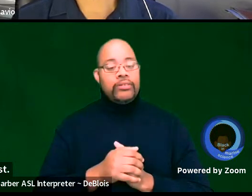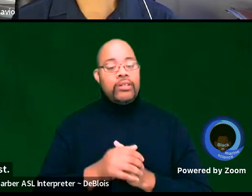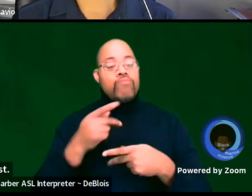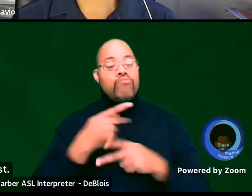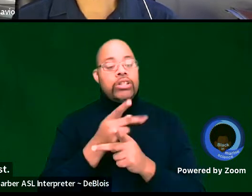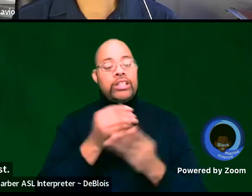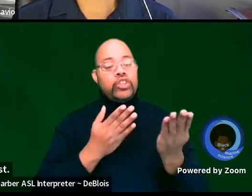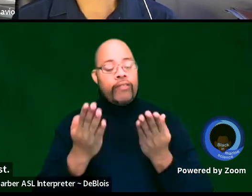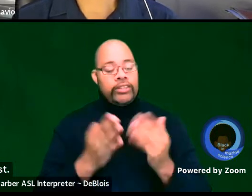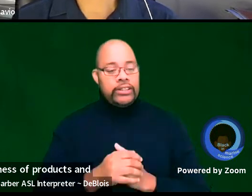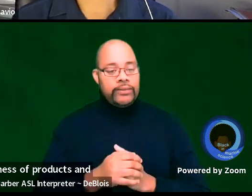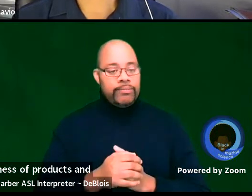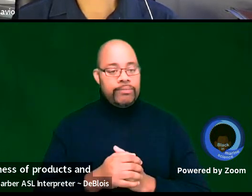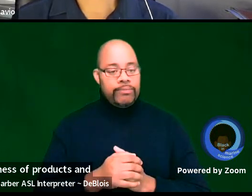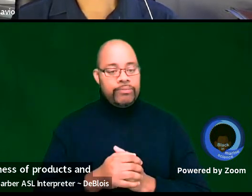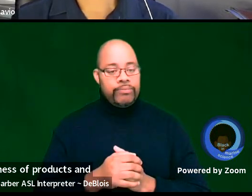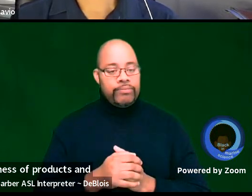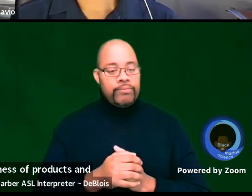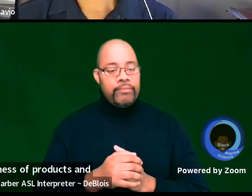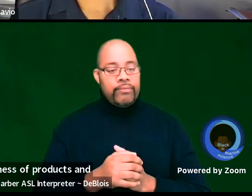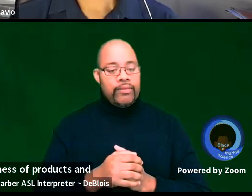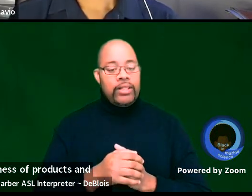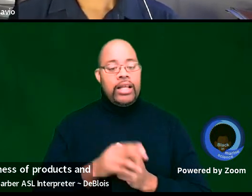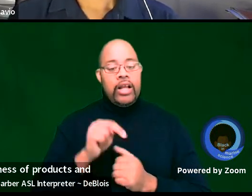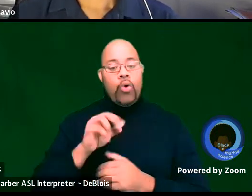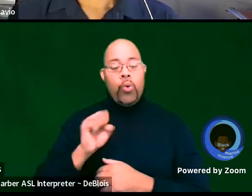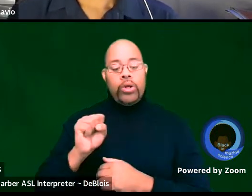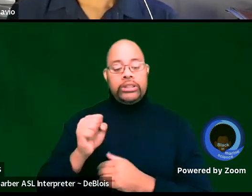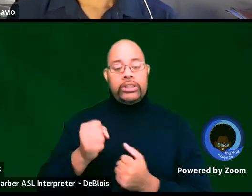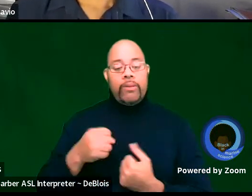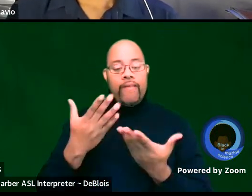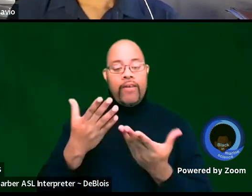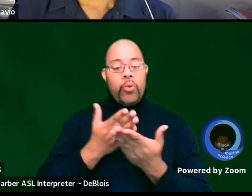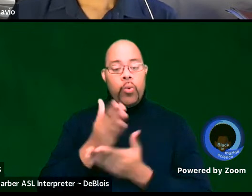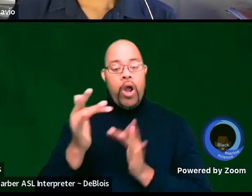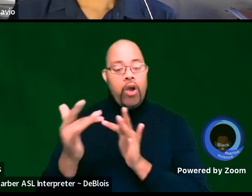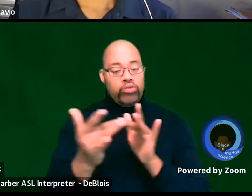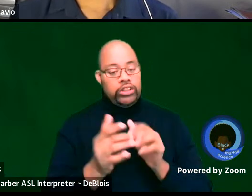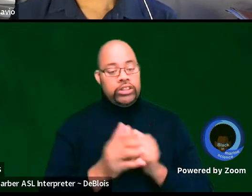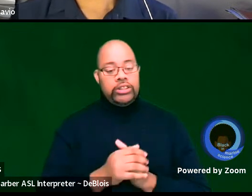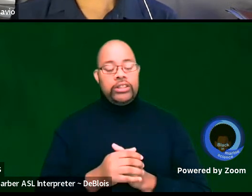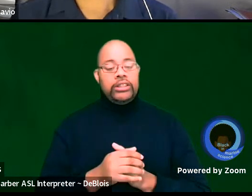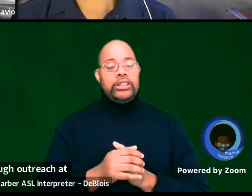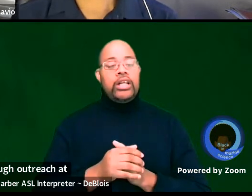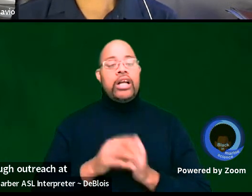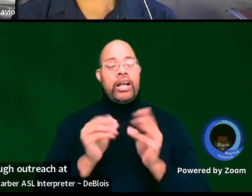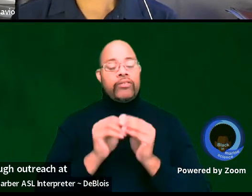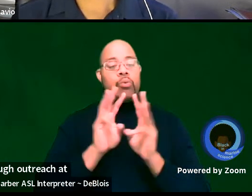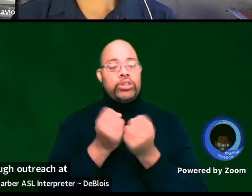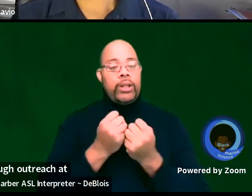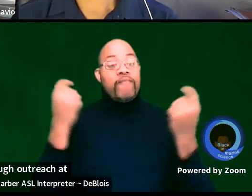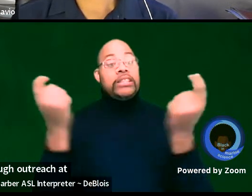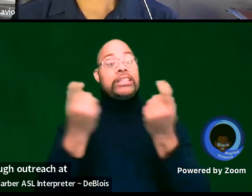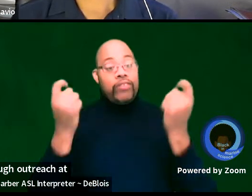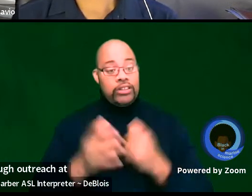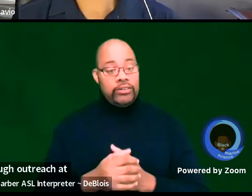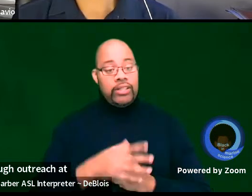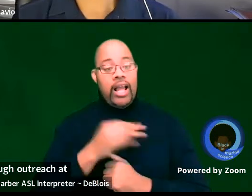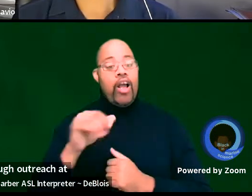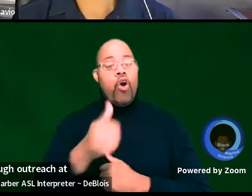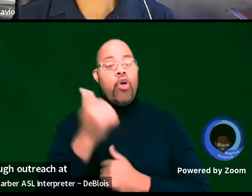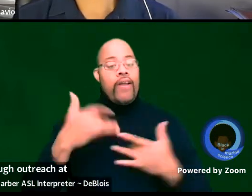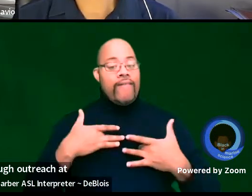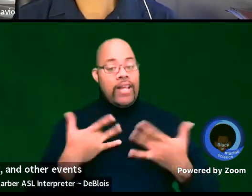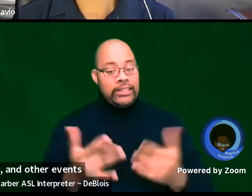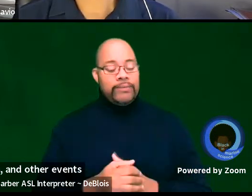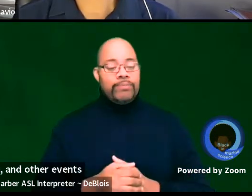and services NOS provides through outreach at conferences, workshops, festivals, and other